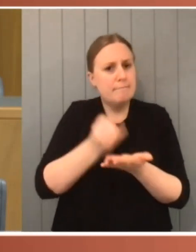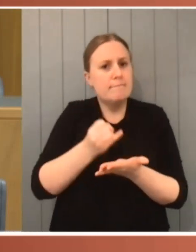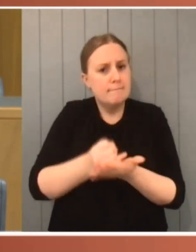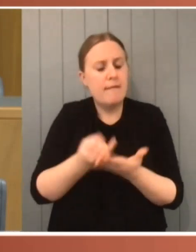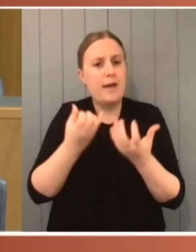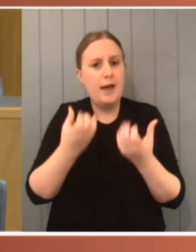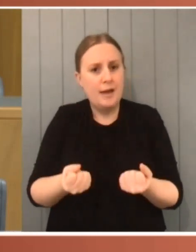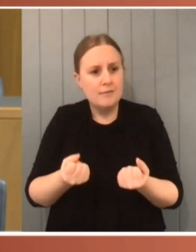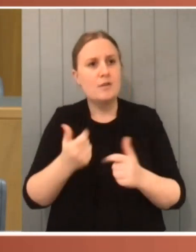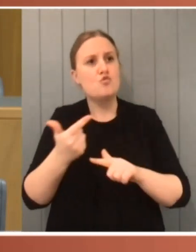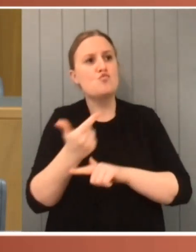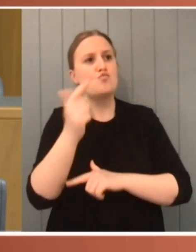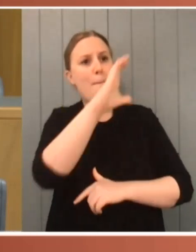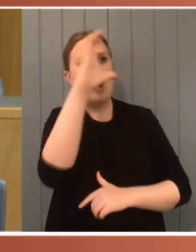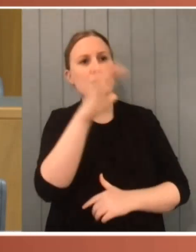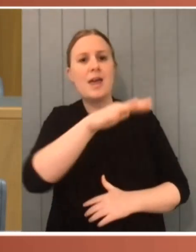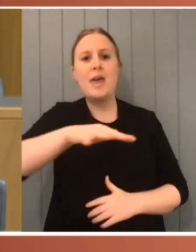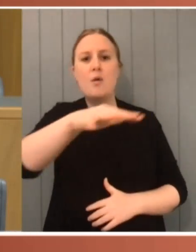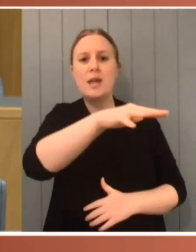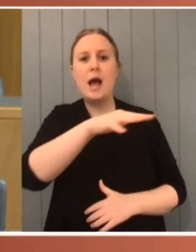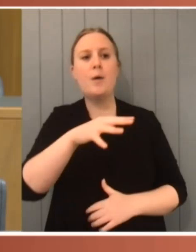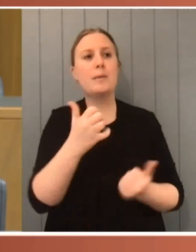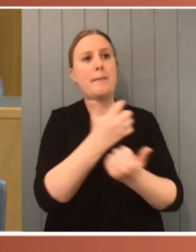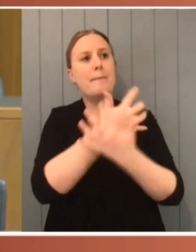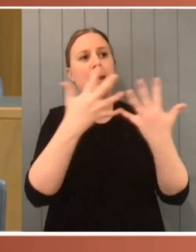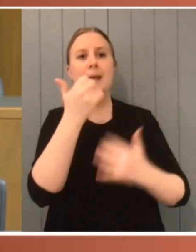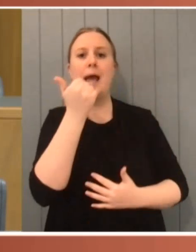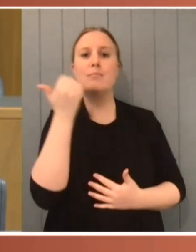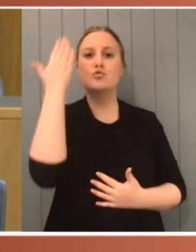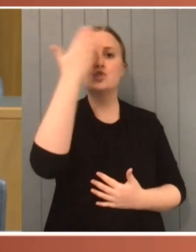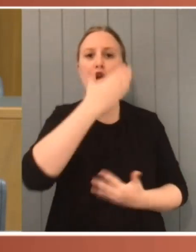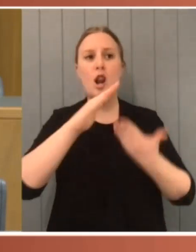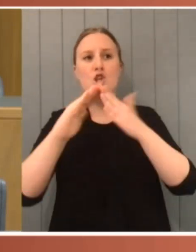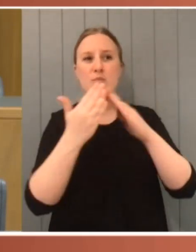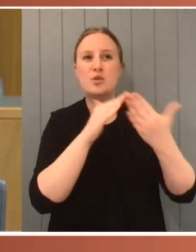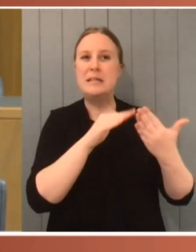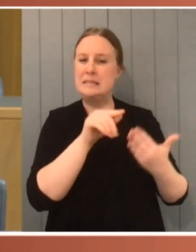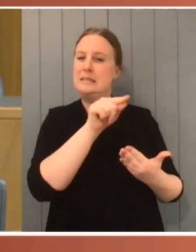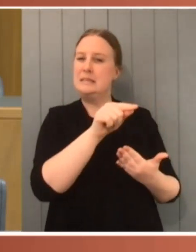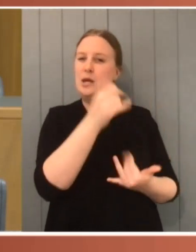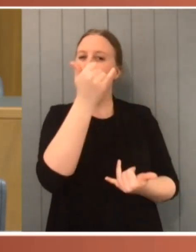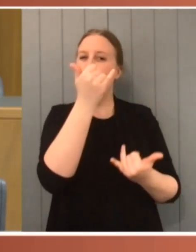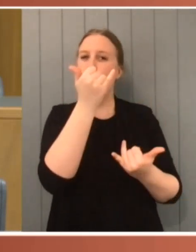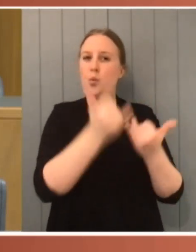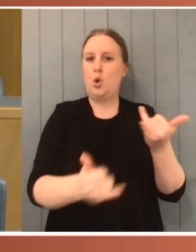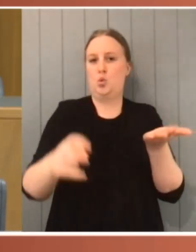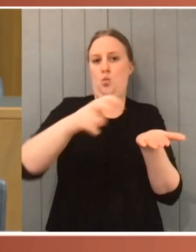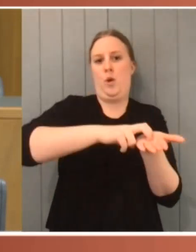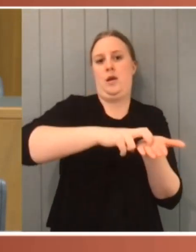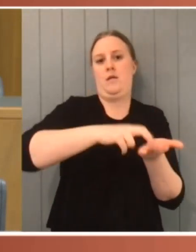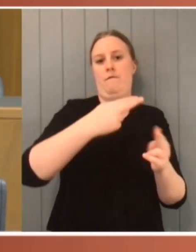high Indigenous populations is the most worrying chink in the performance of compulsory voting.